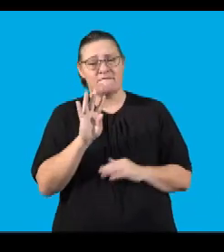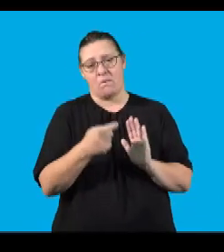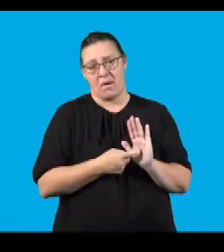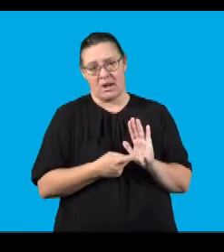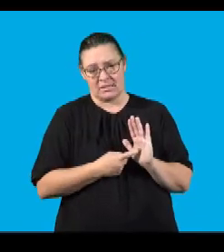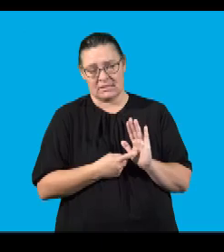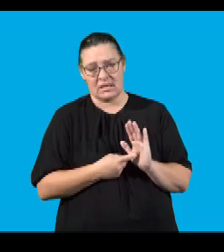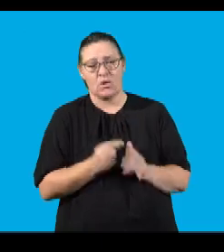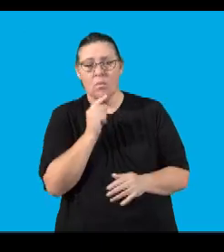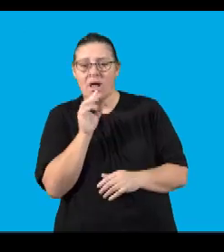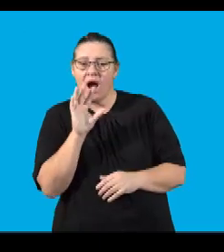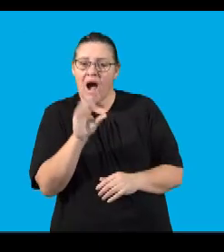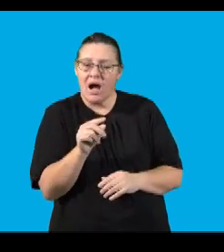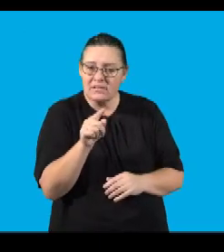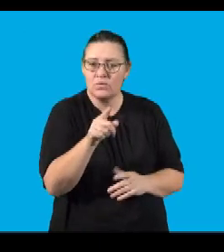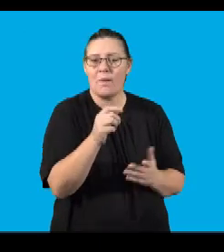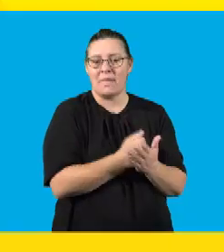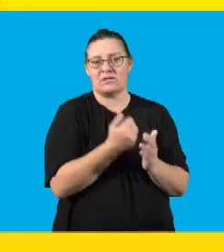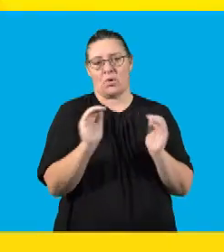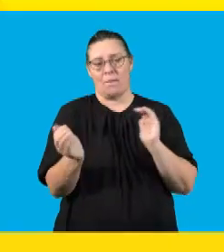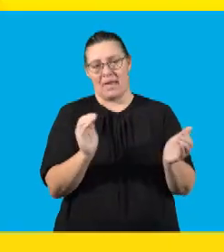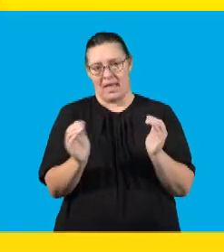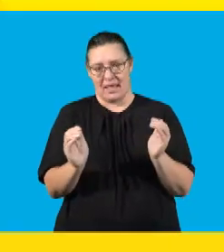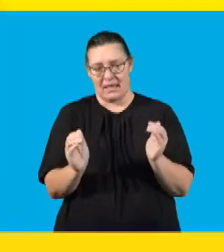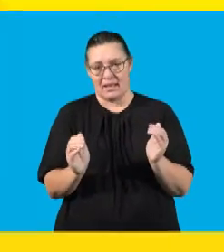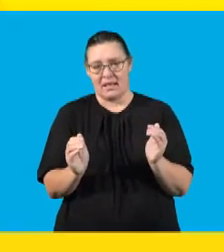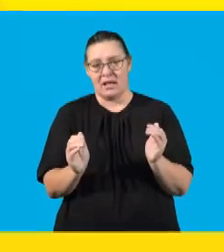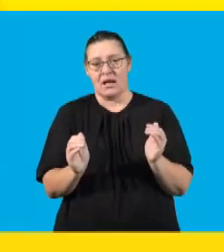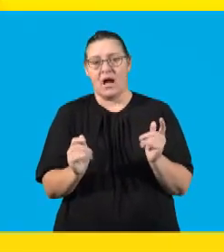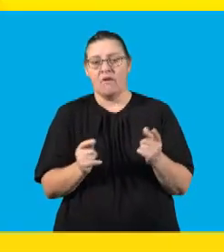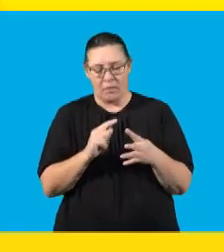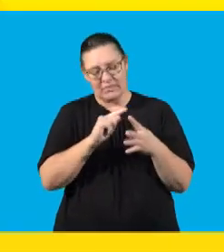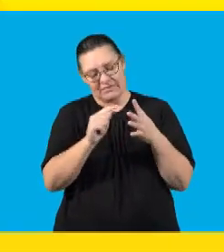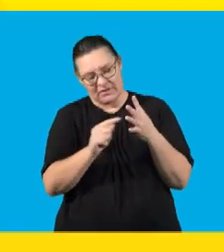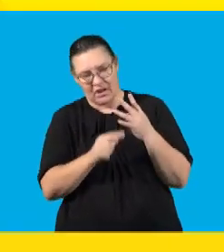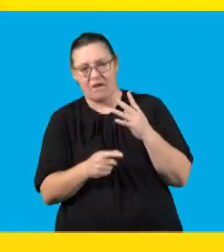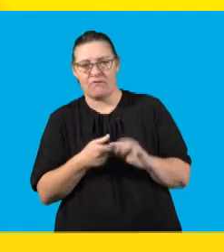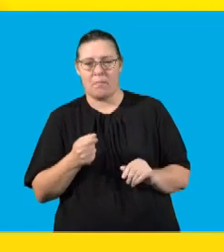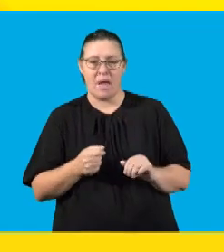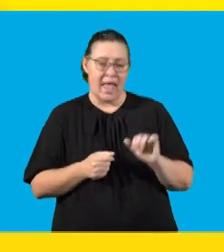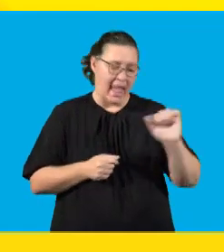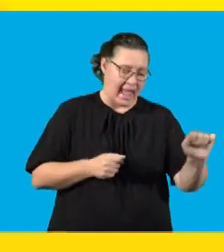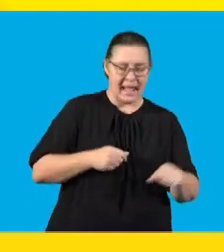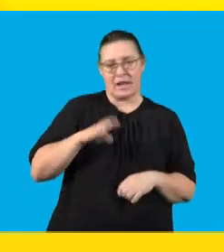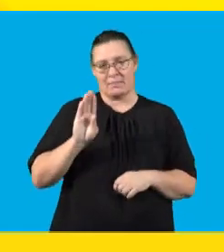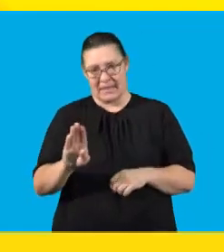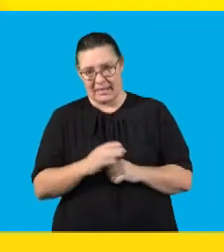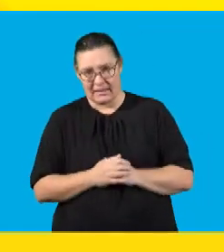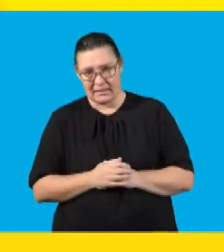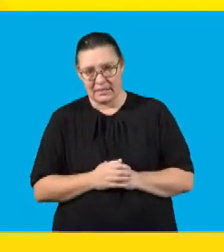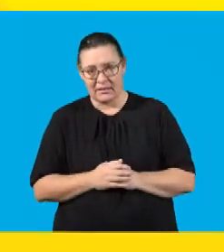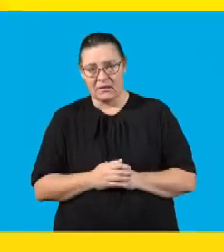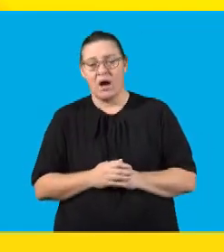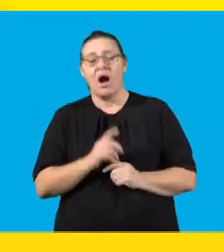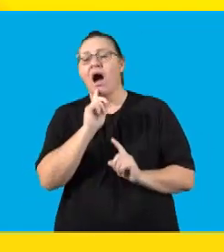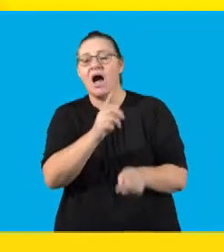weight of 4 marks and will ask you to compare text B to different elements from text A.